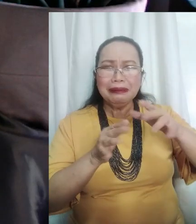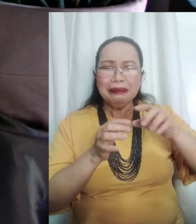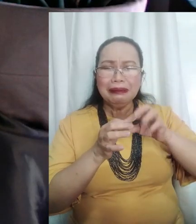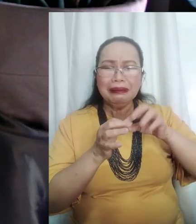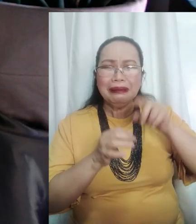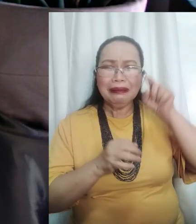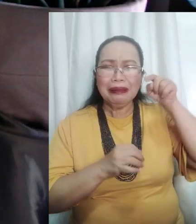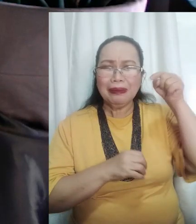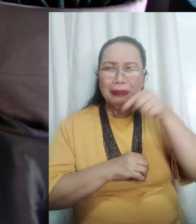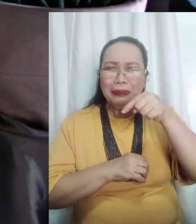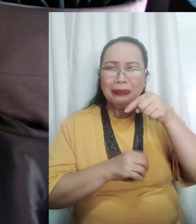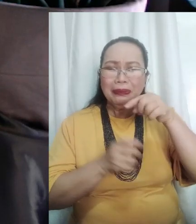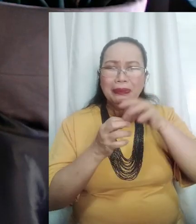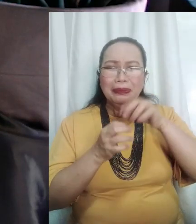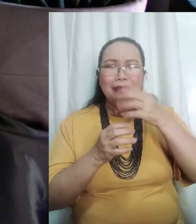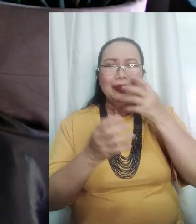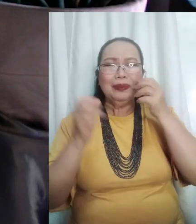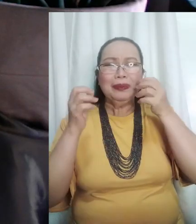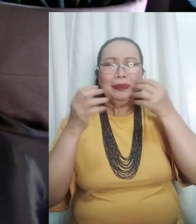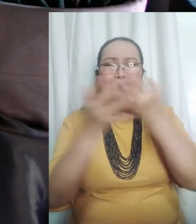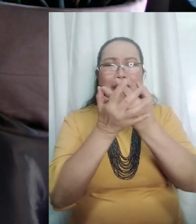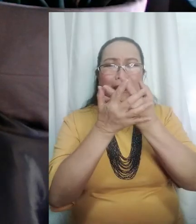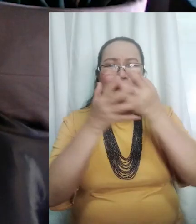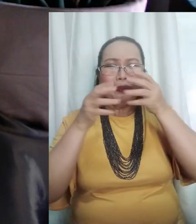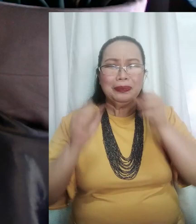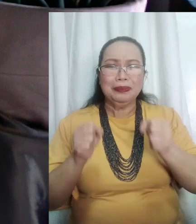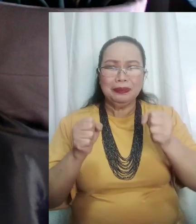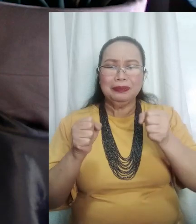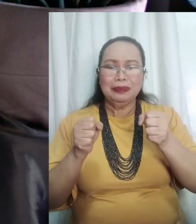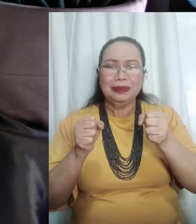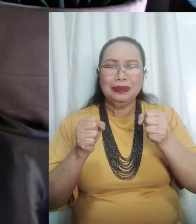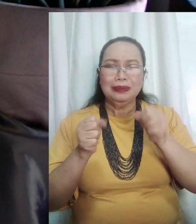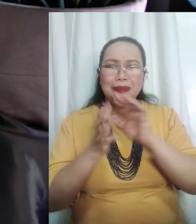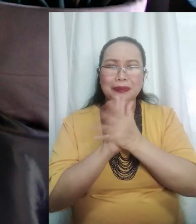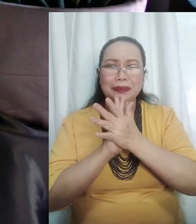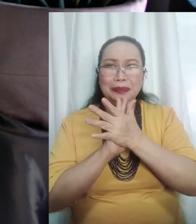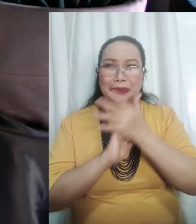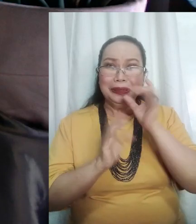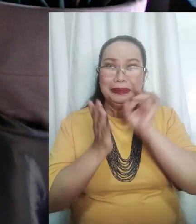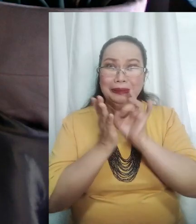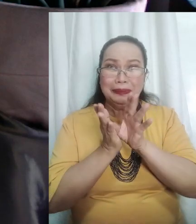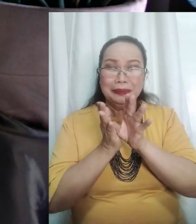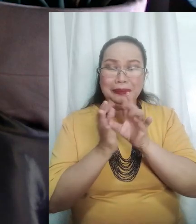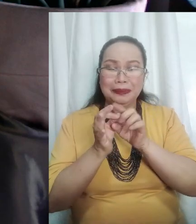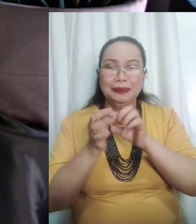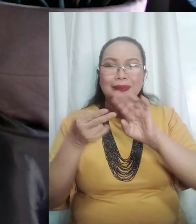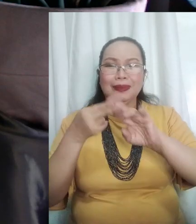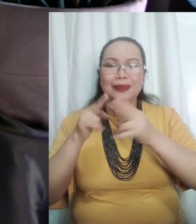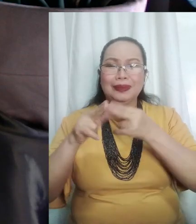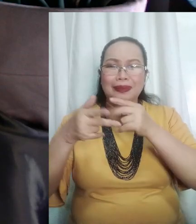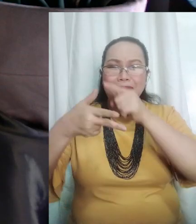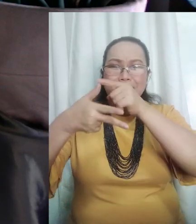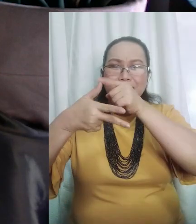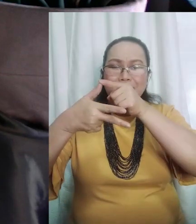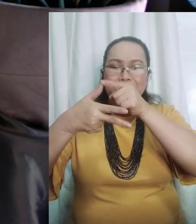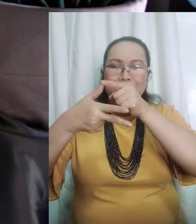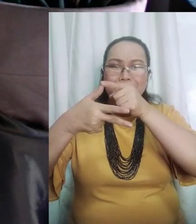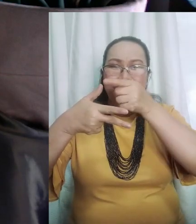view, this human setback was another divine setup. Remember our story number one,